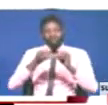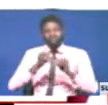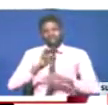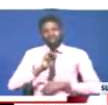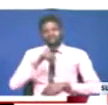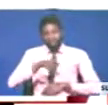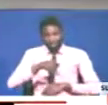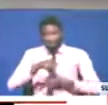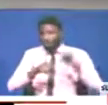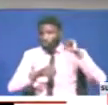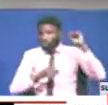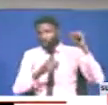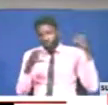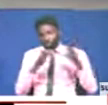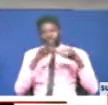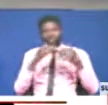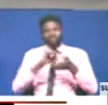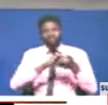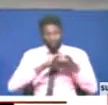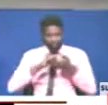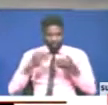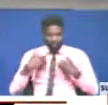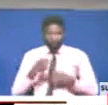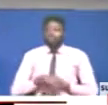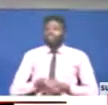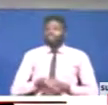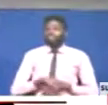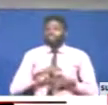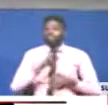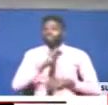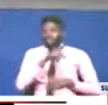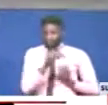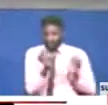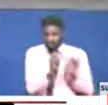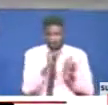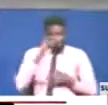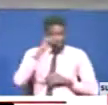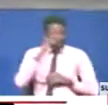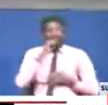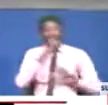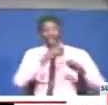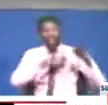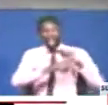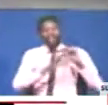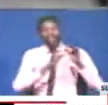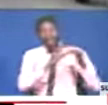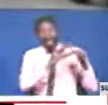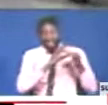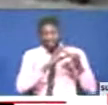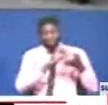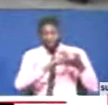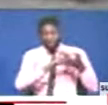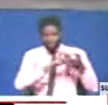a coalition gets. The defections of a number of MPs from small parties in Azimio La Umoja to Kenya Kwanza